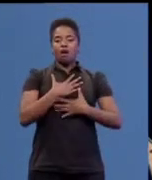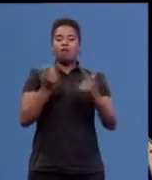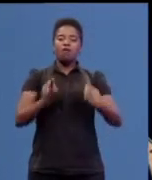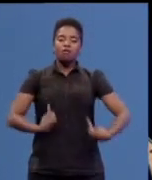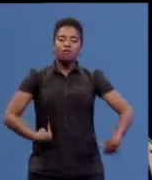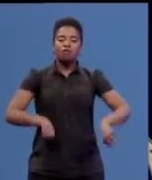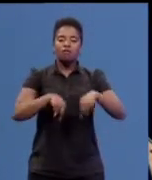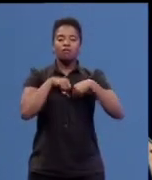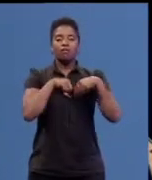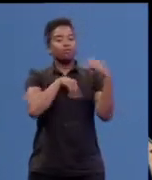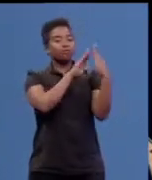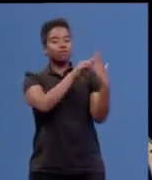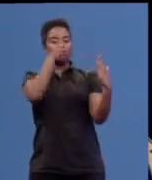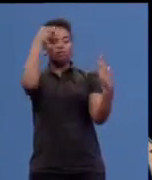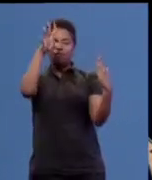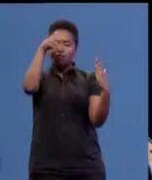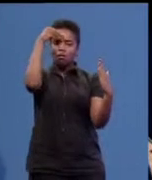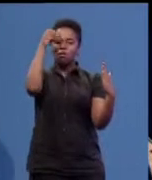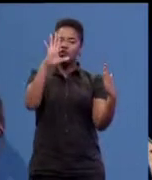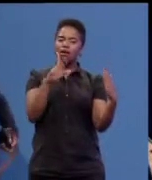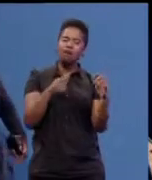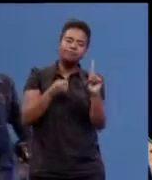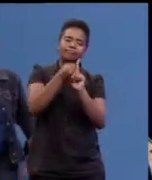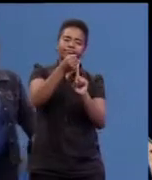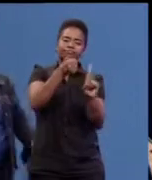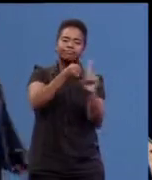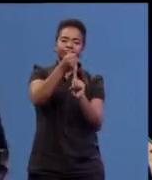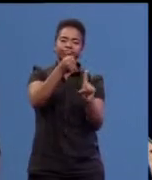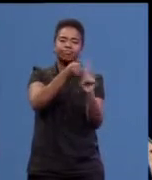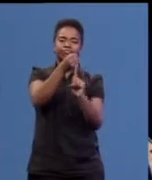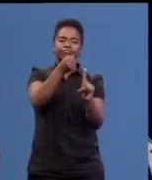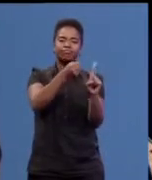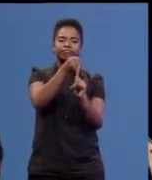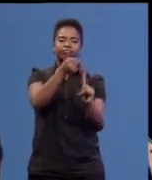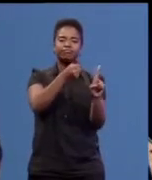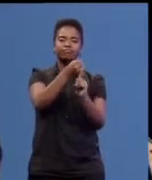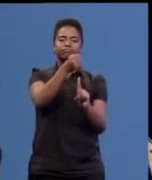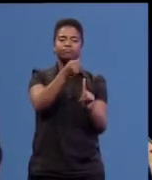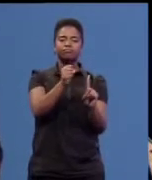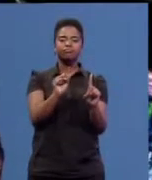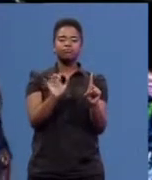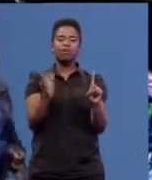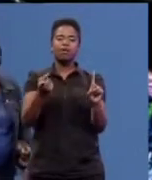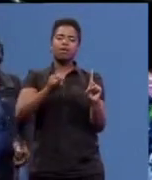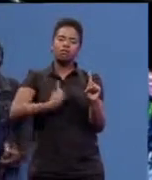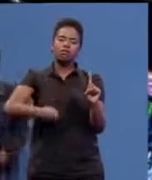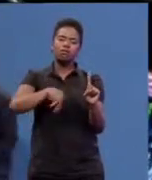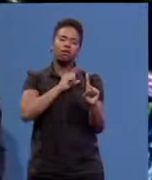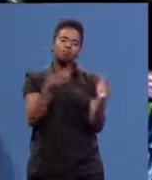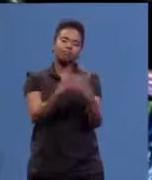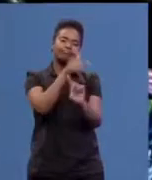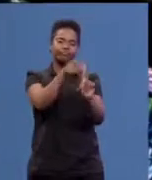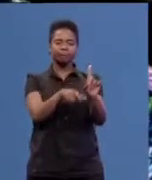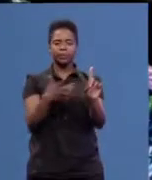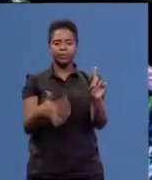van deursettingsvermoë en van vergifnis. En bo alles liefde vir jou naaste. His long walk to